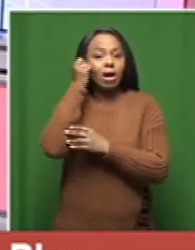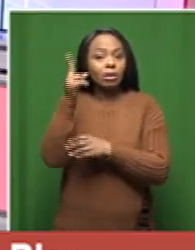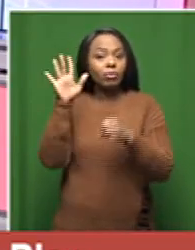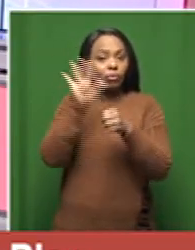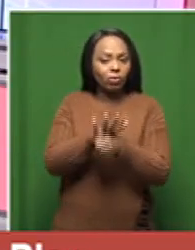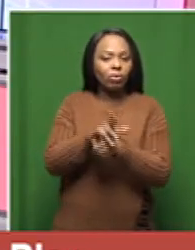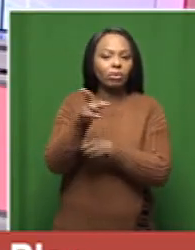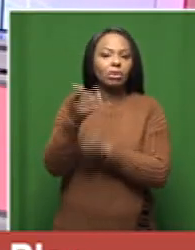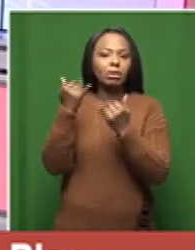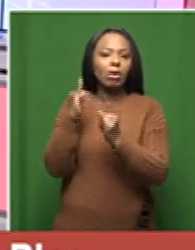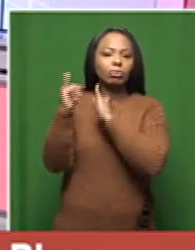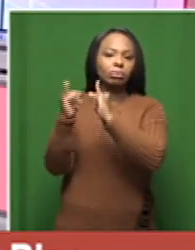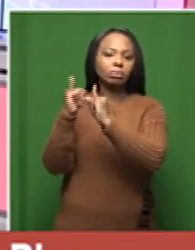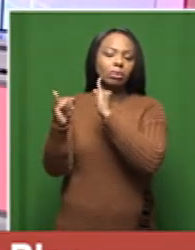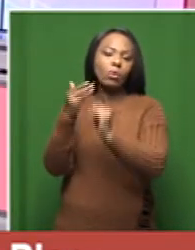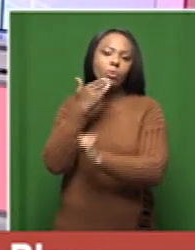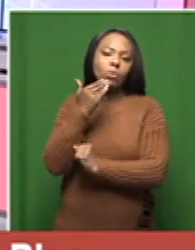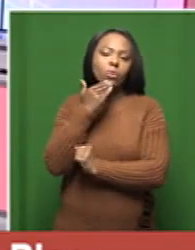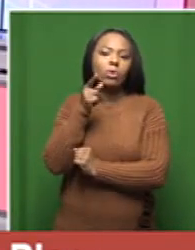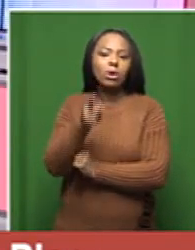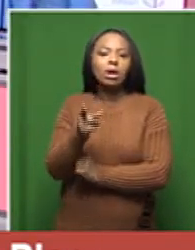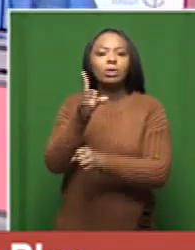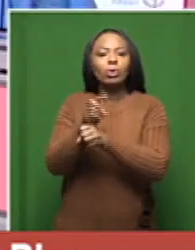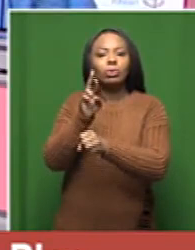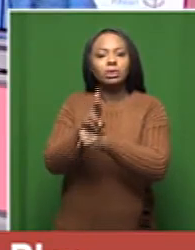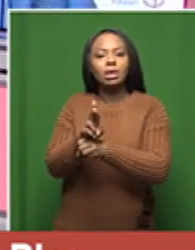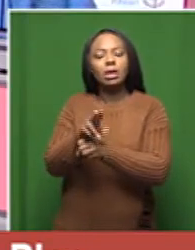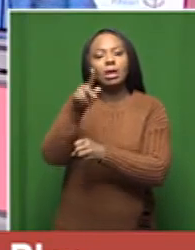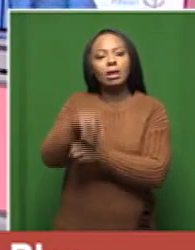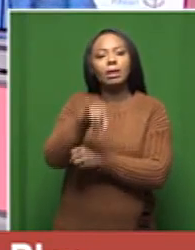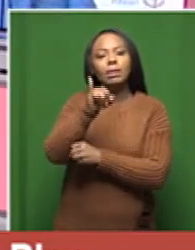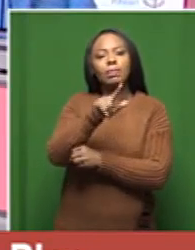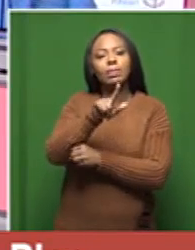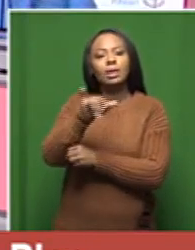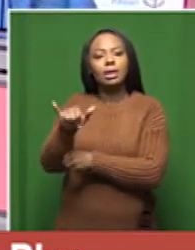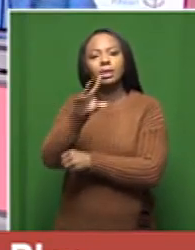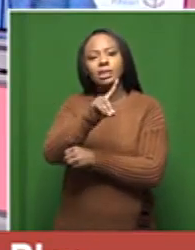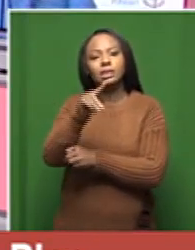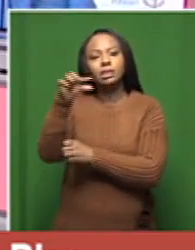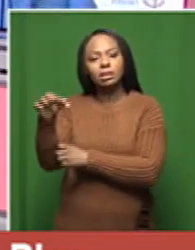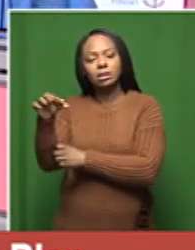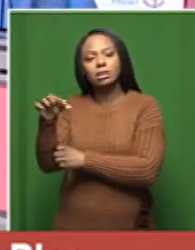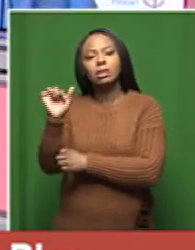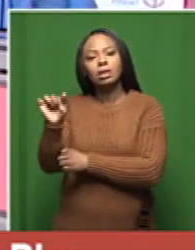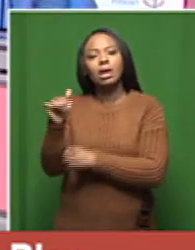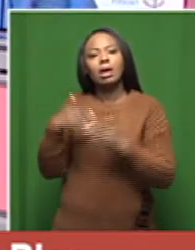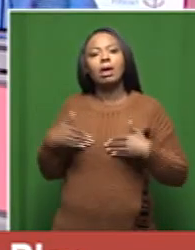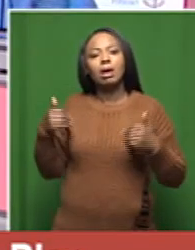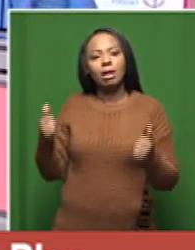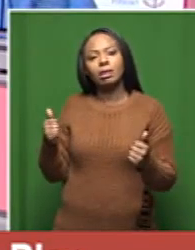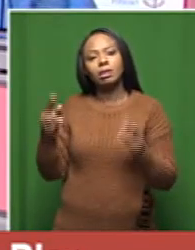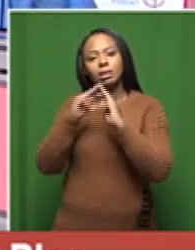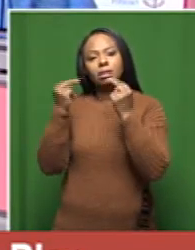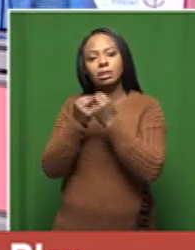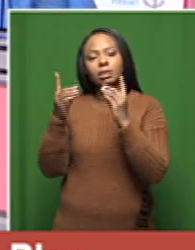COVID-19 vaccination rollout, we're now joined by Dr. Anban Pillay, who's the Deputy Director General of Health at the National